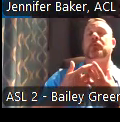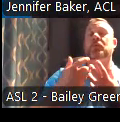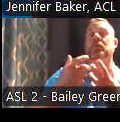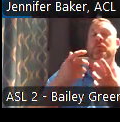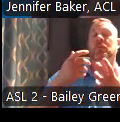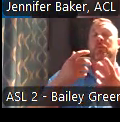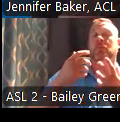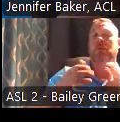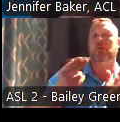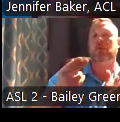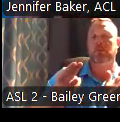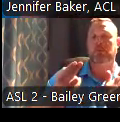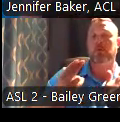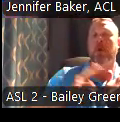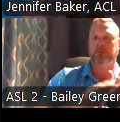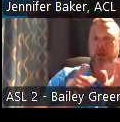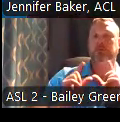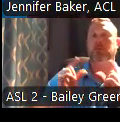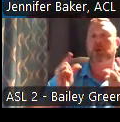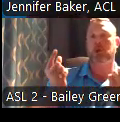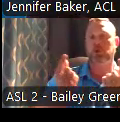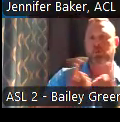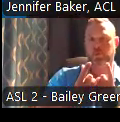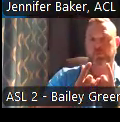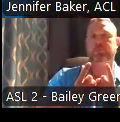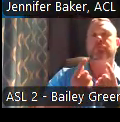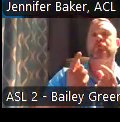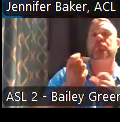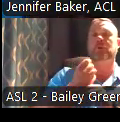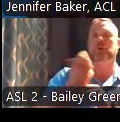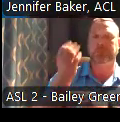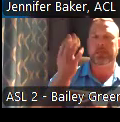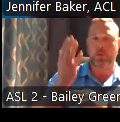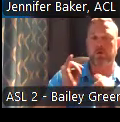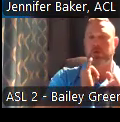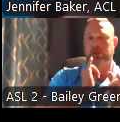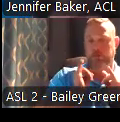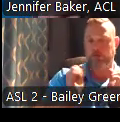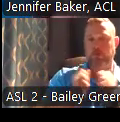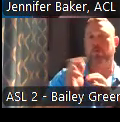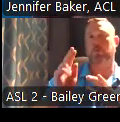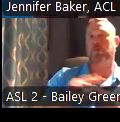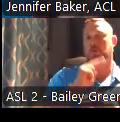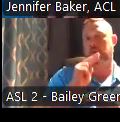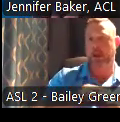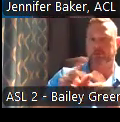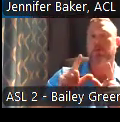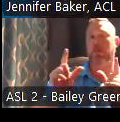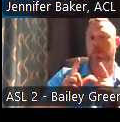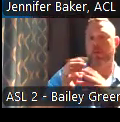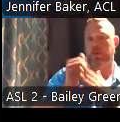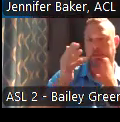contracted a group to conduct stakeholder interviews with national and local